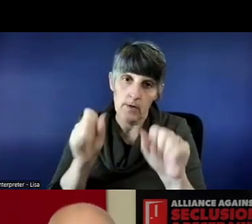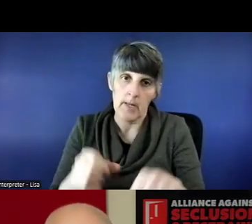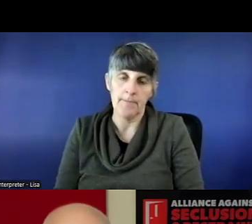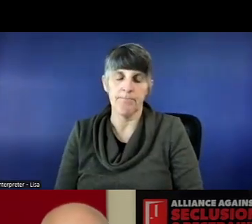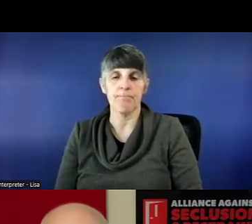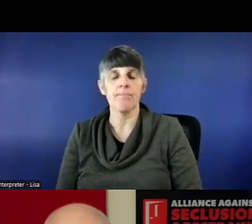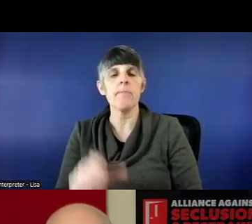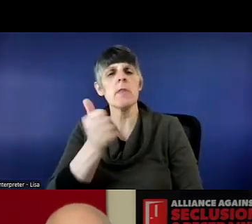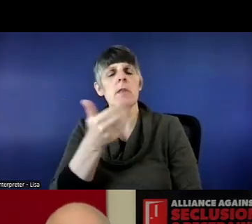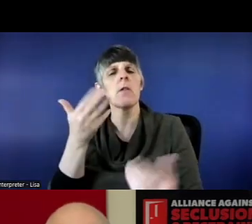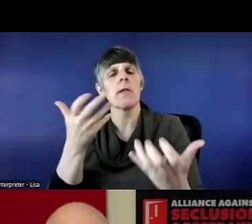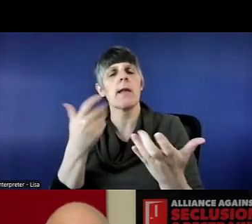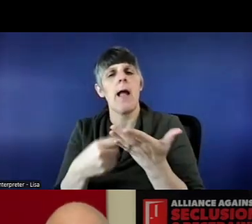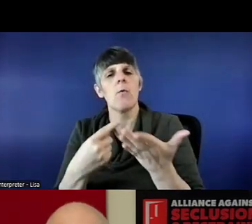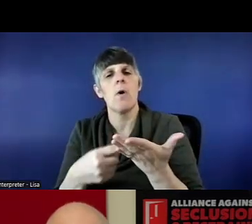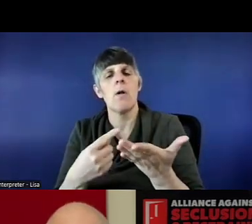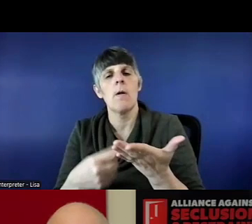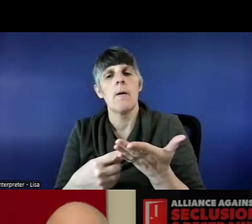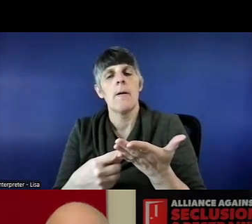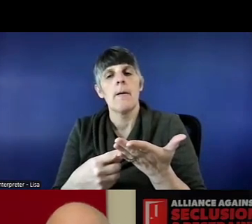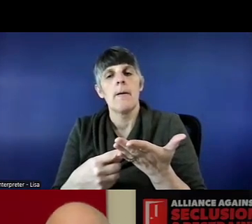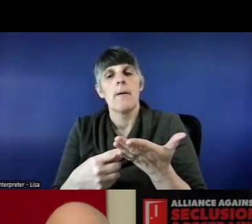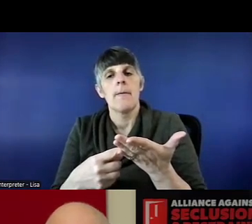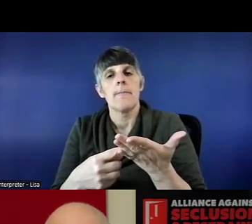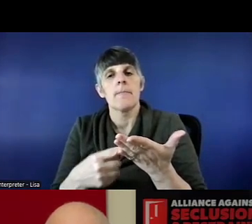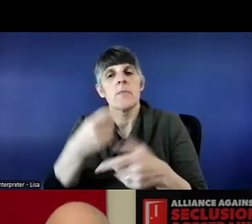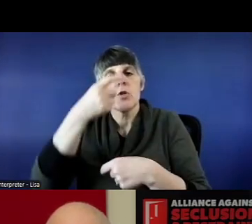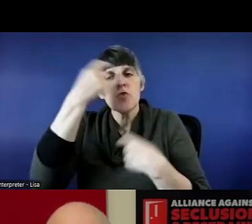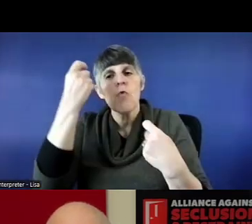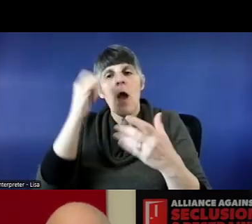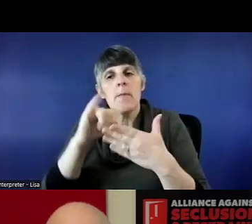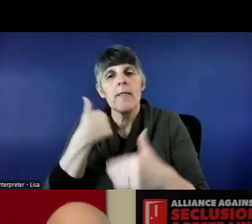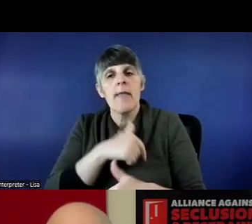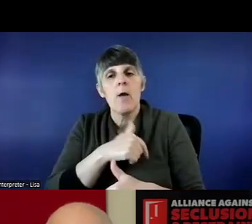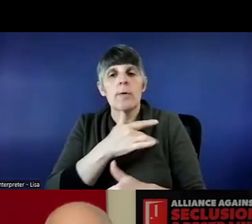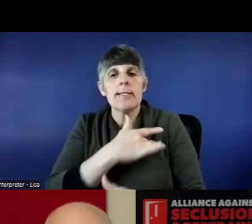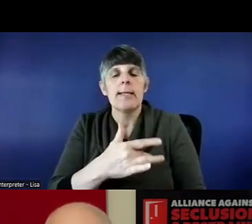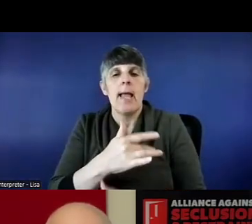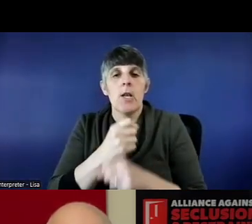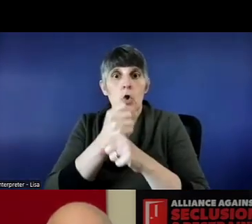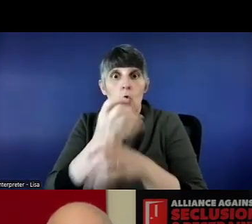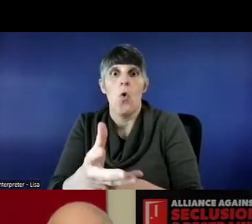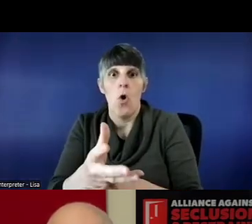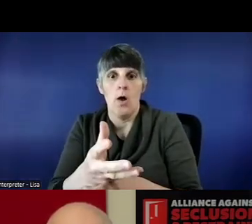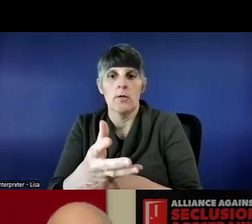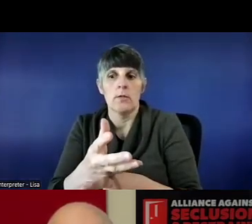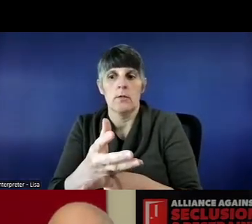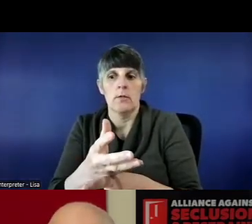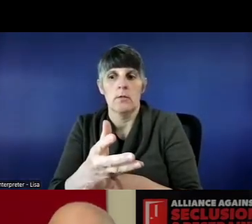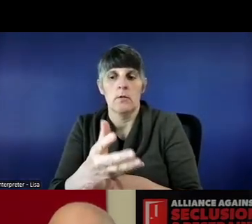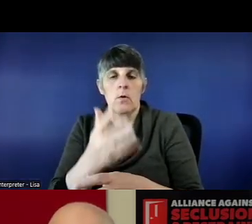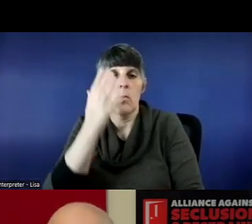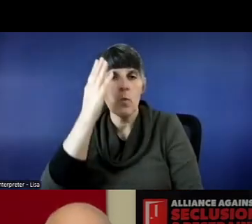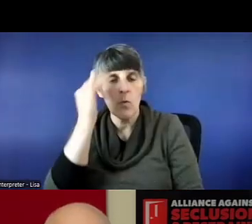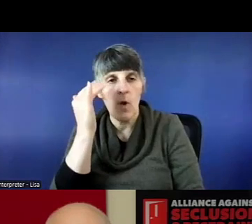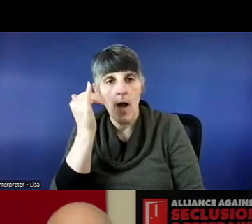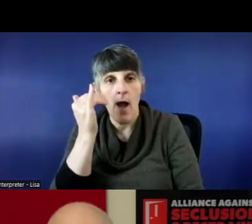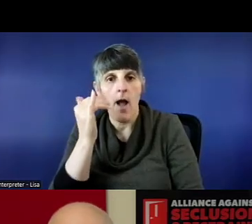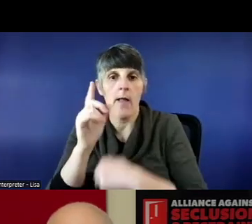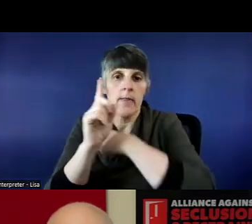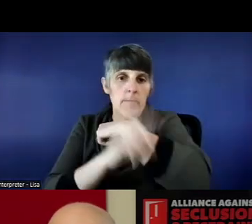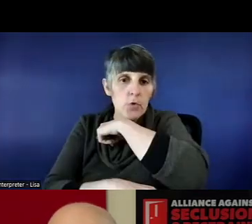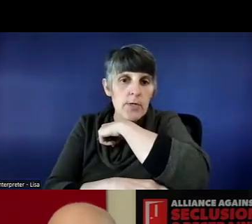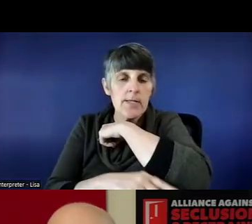talk about here is the trauma that we are often causing due to the